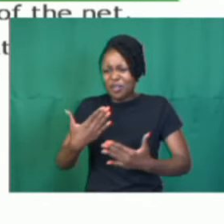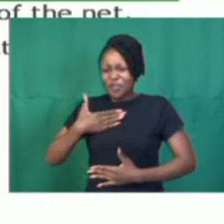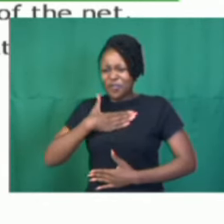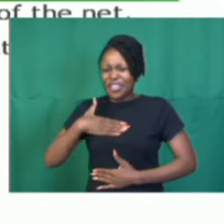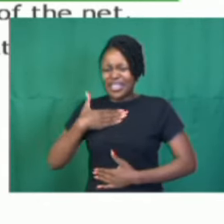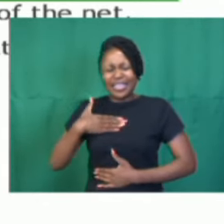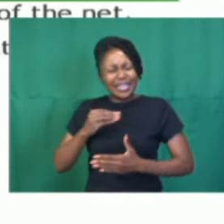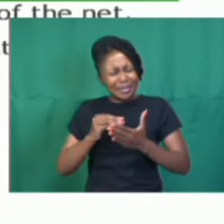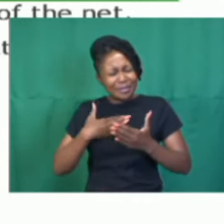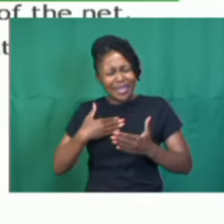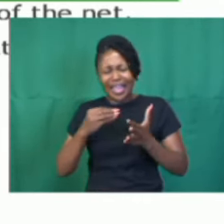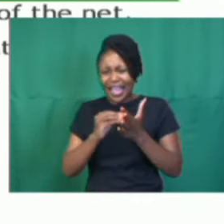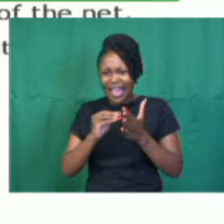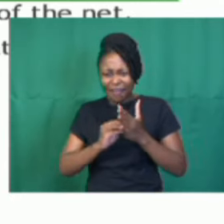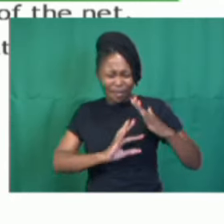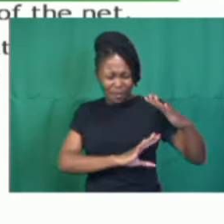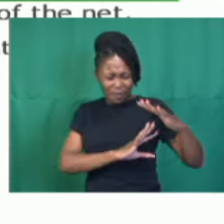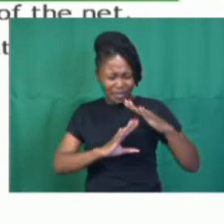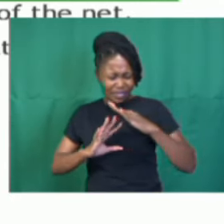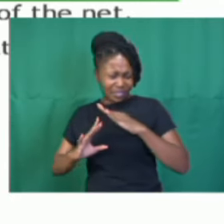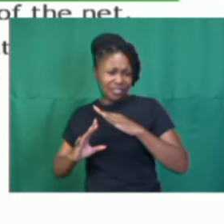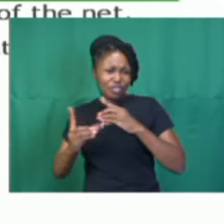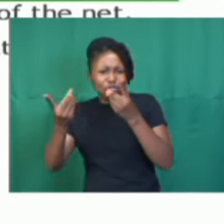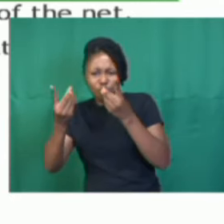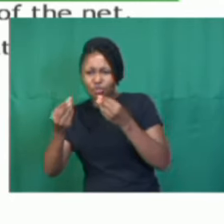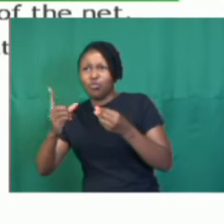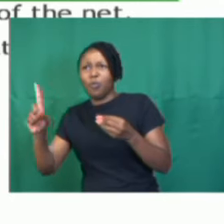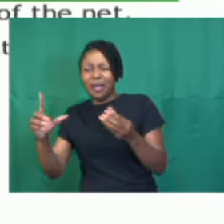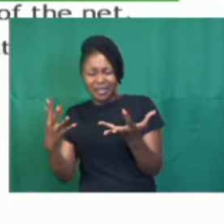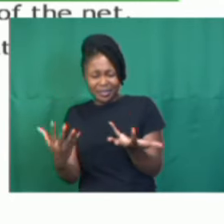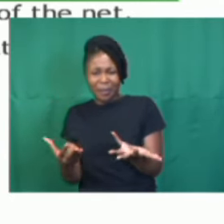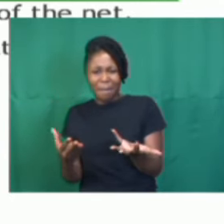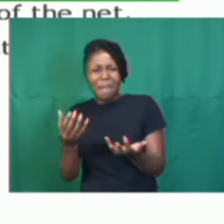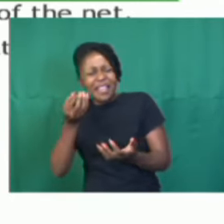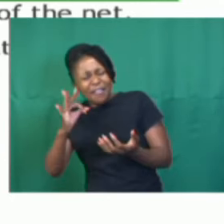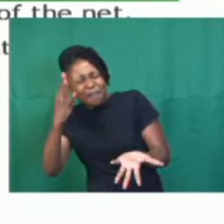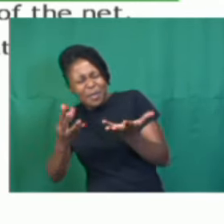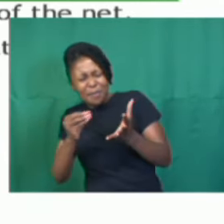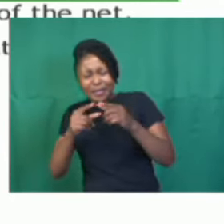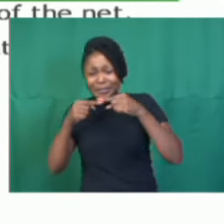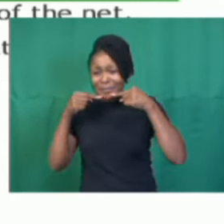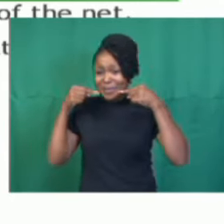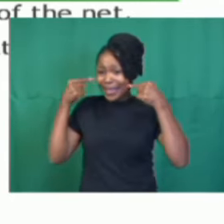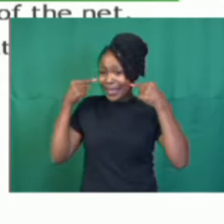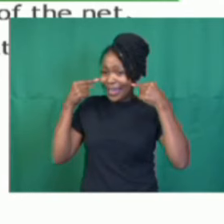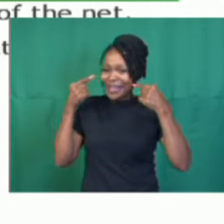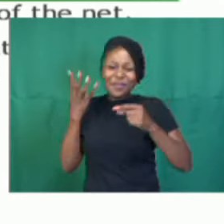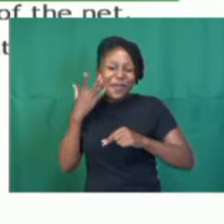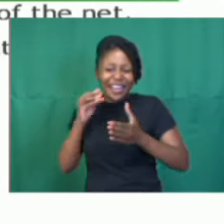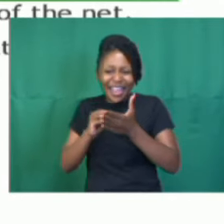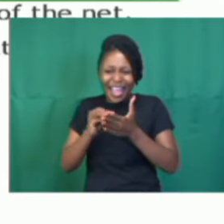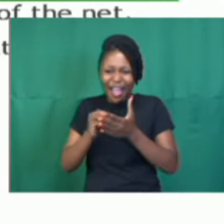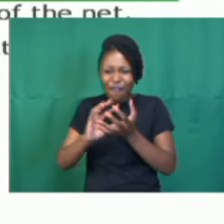has passion with what they are doing. So now if he is smiling on getting the ball, it means that he is